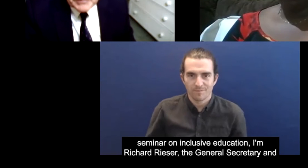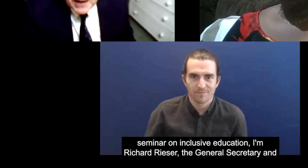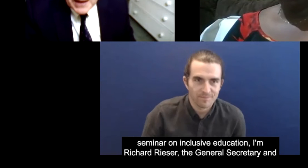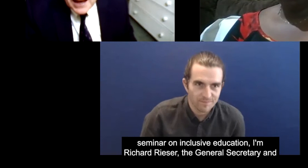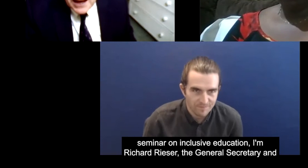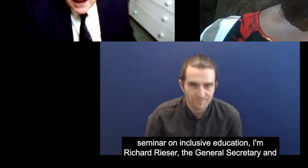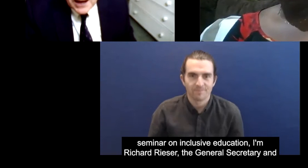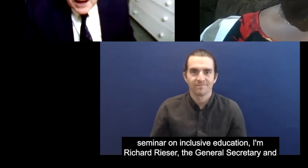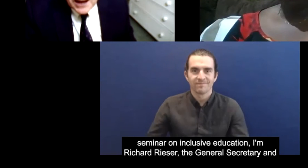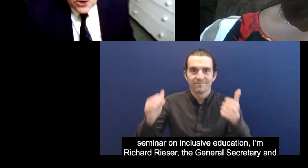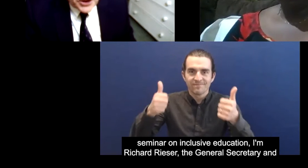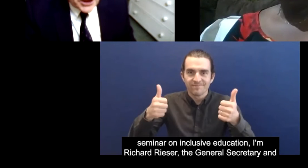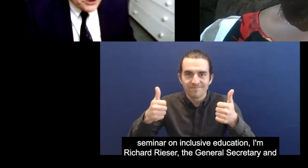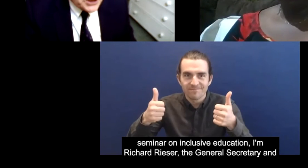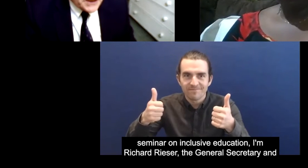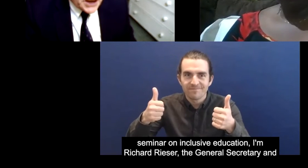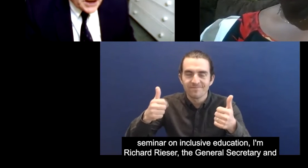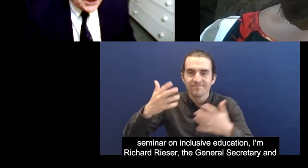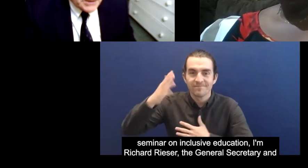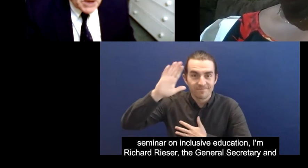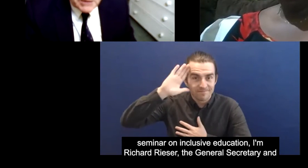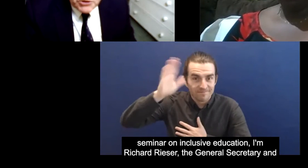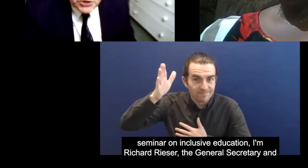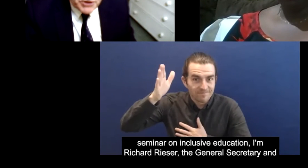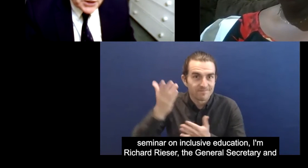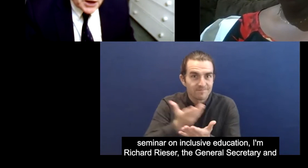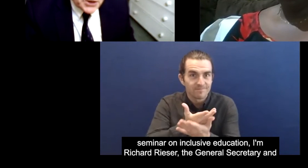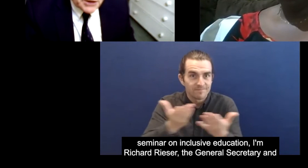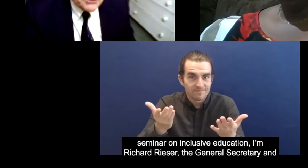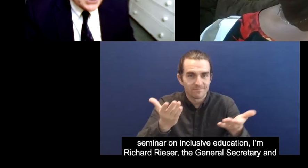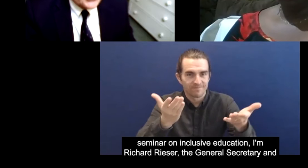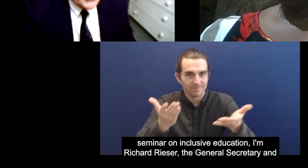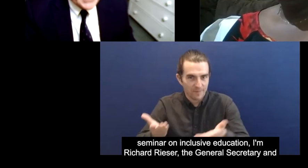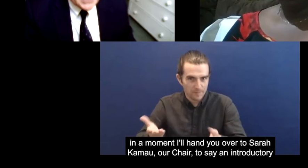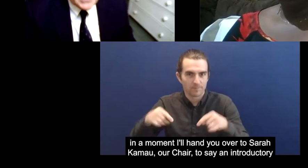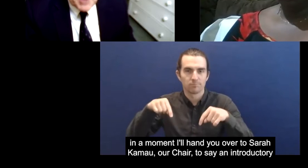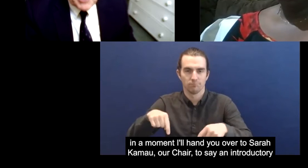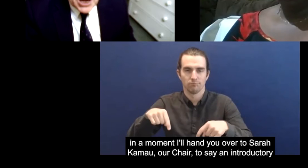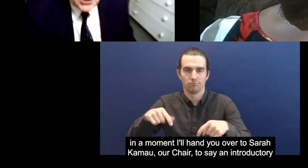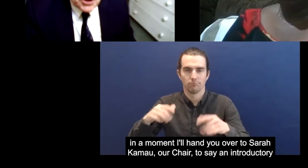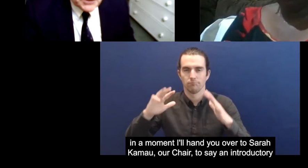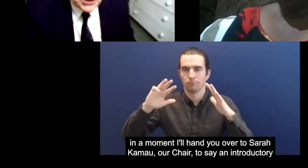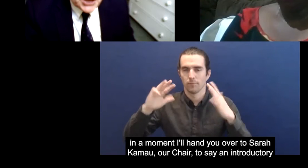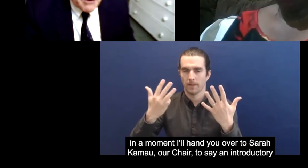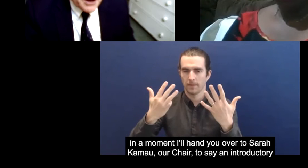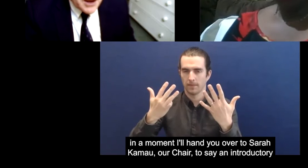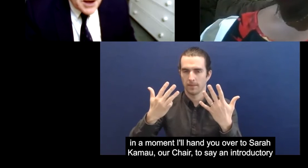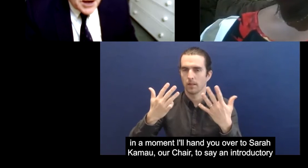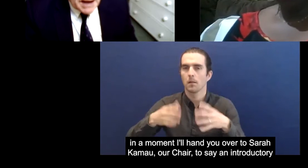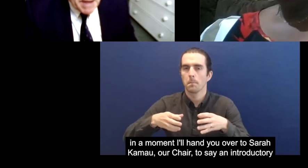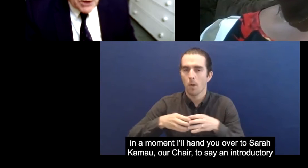seminar on inclusive education. My name is Richard Reader, I'm the General Secretary, and in a moment I'll hand you over to